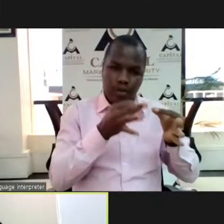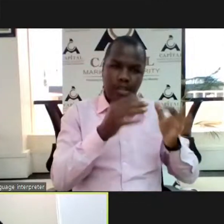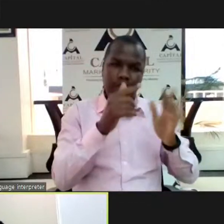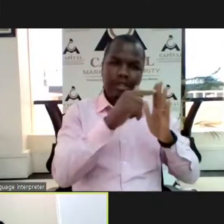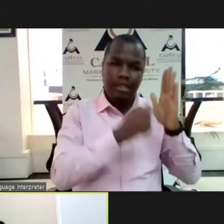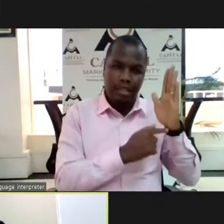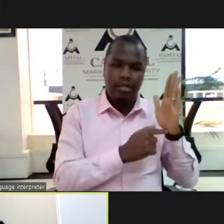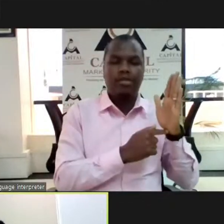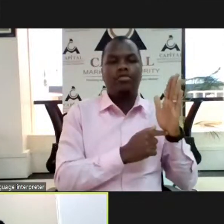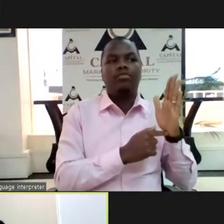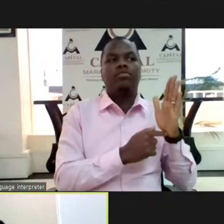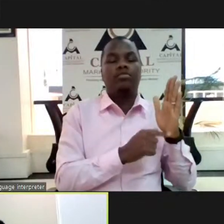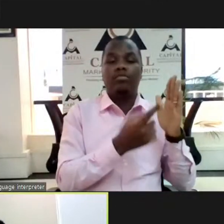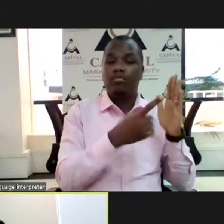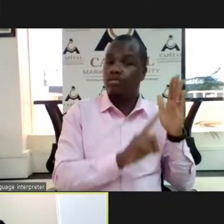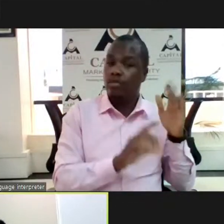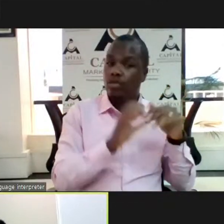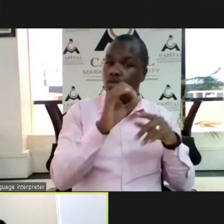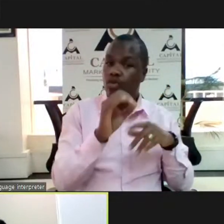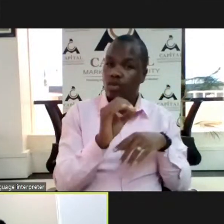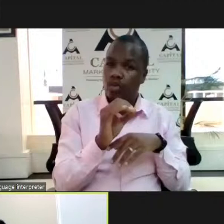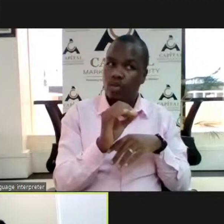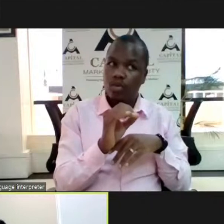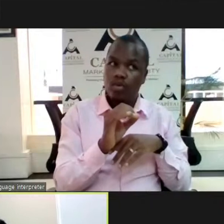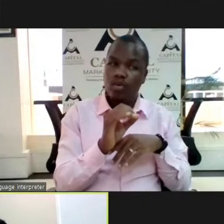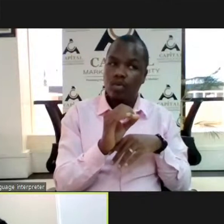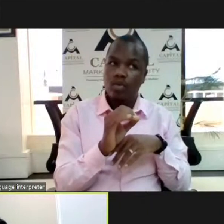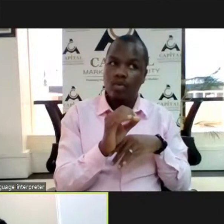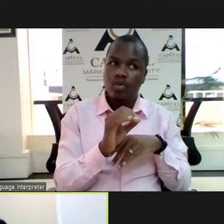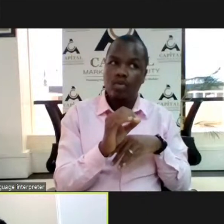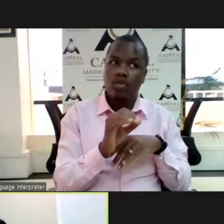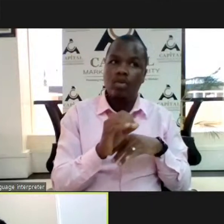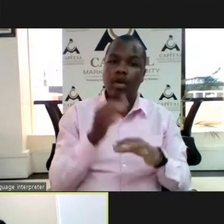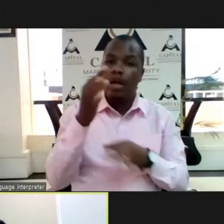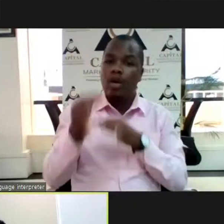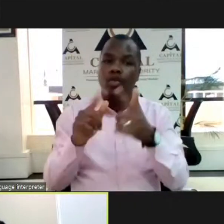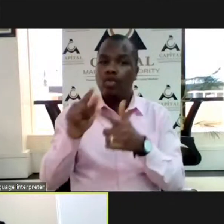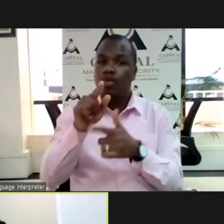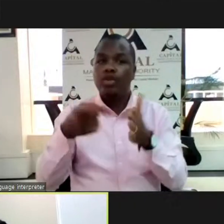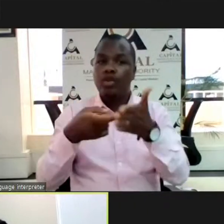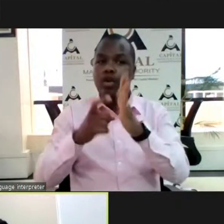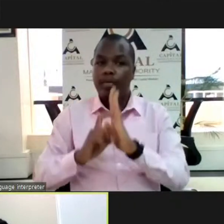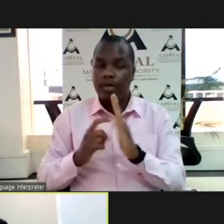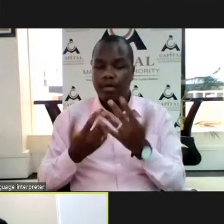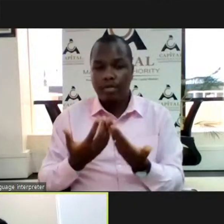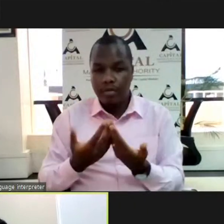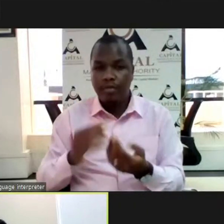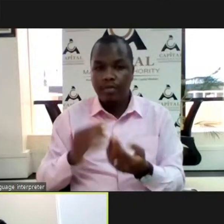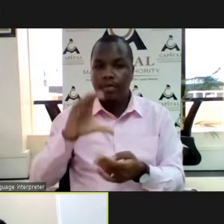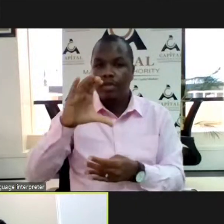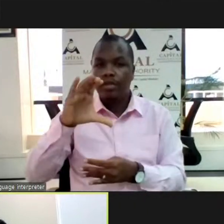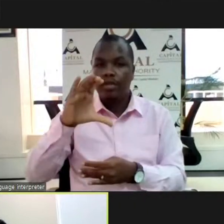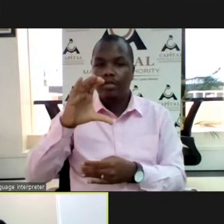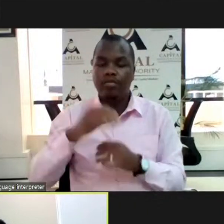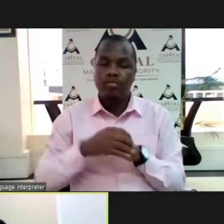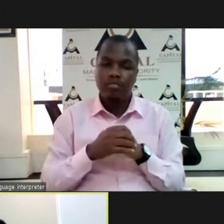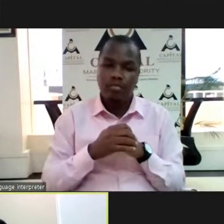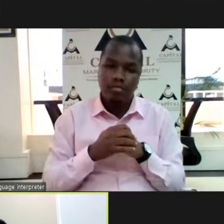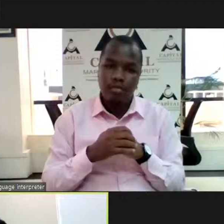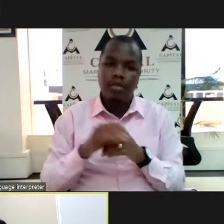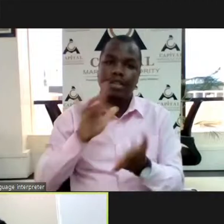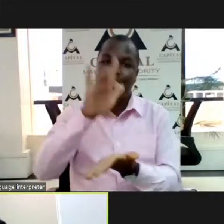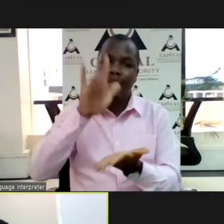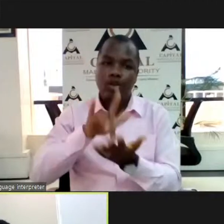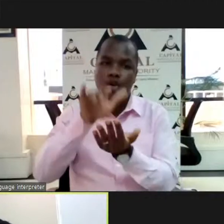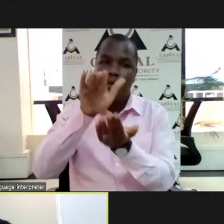details. And so according to those requirements, CDS, central bank